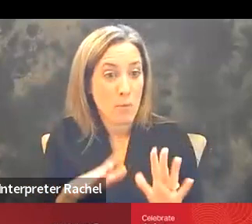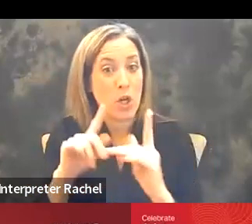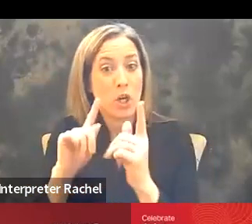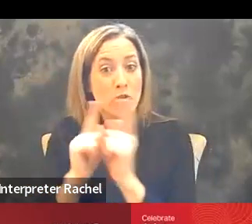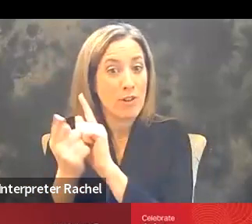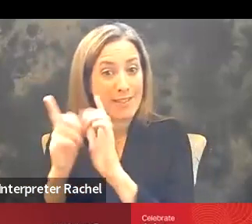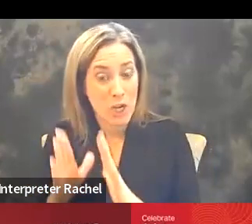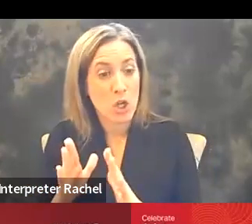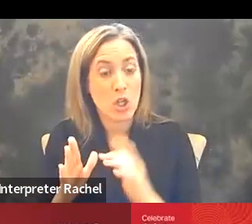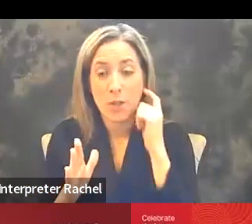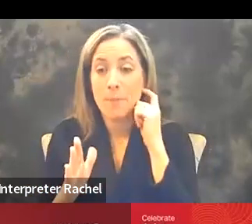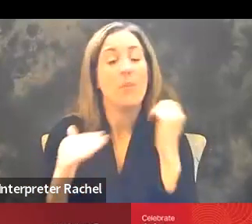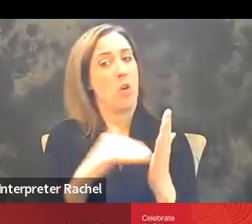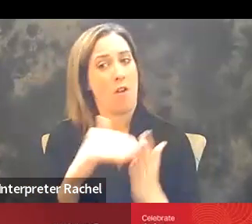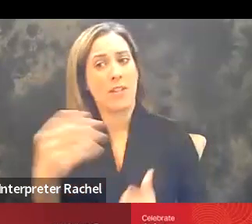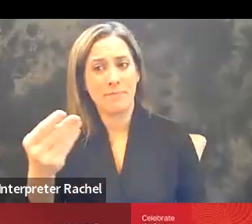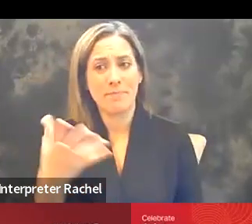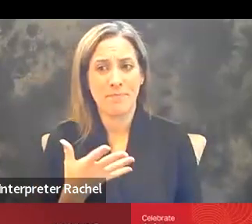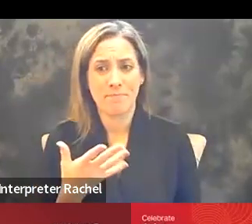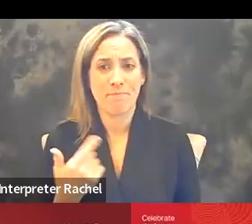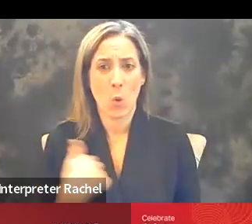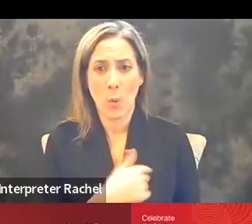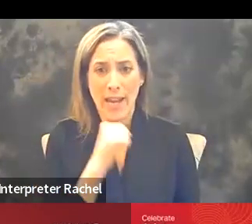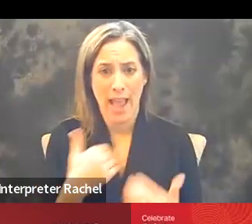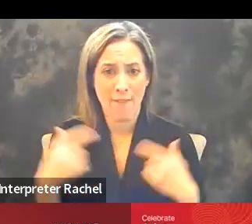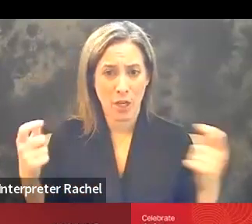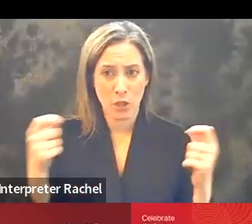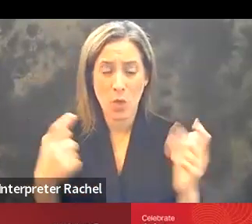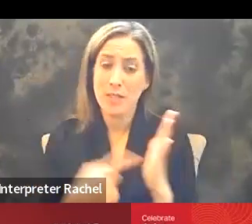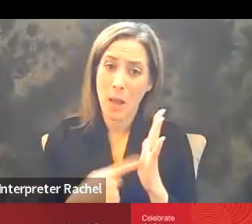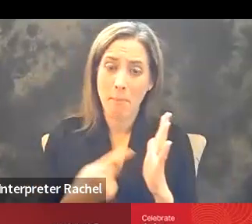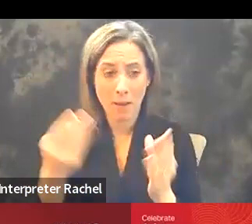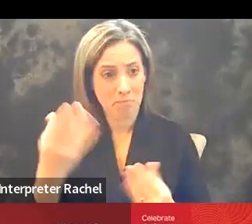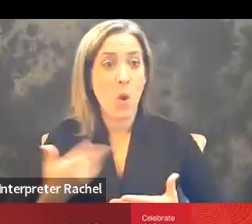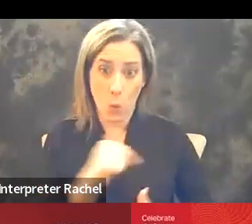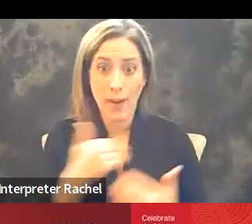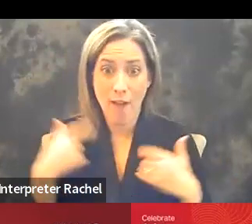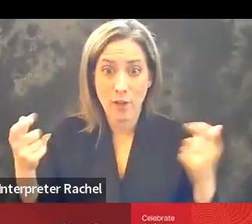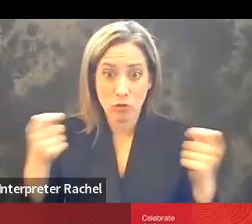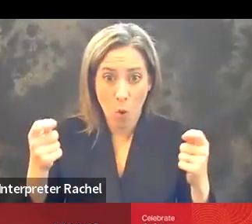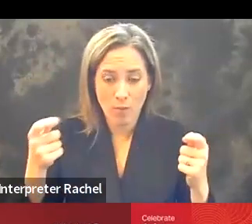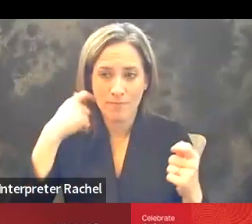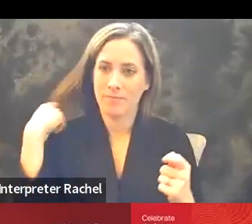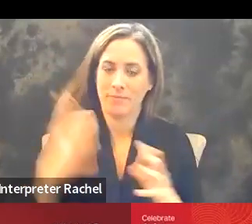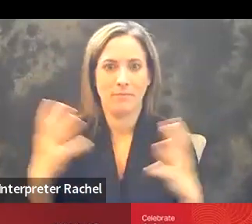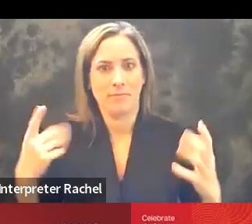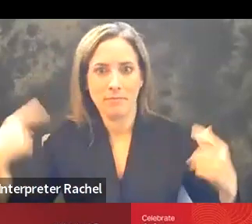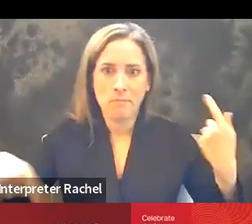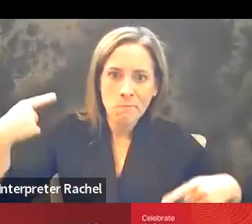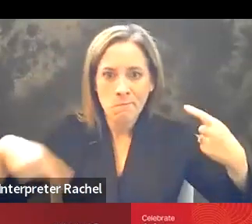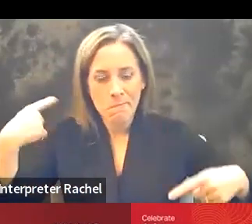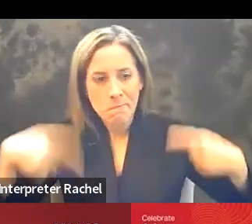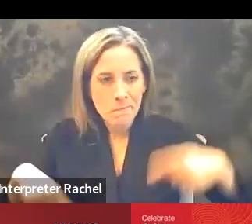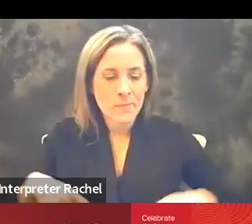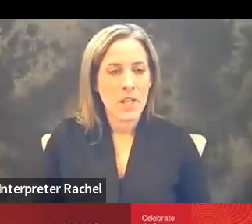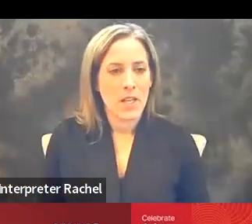translators, we're told oftentimes that we don't have control, and sometimes we're told that we do have control. And there's this whole debate about whether